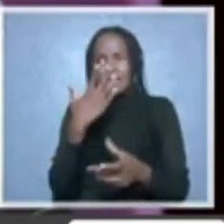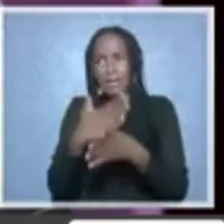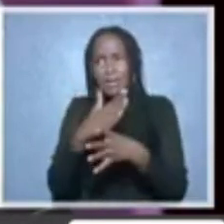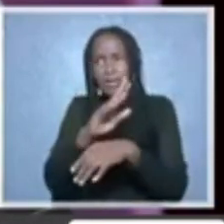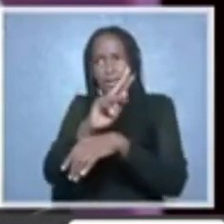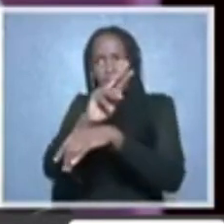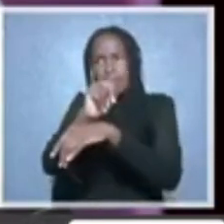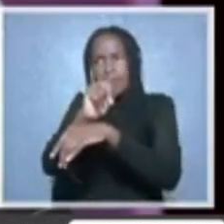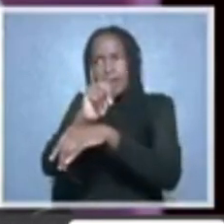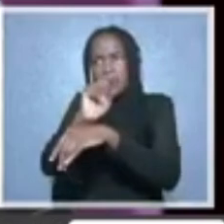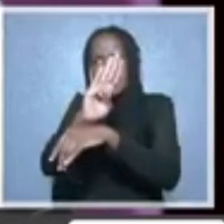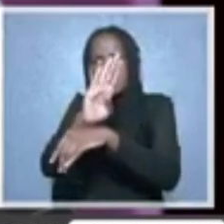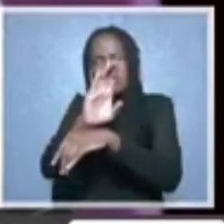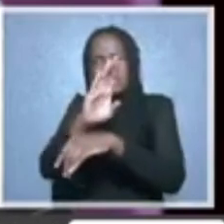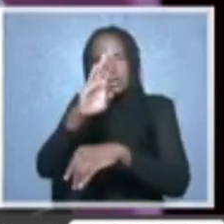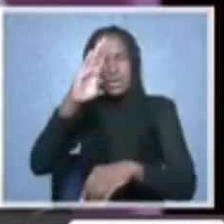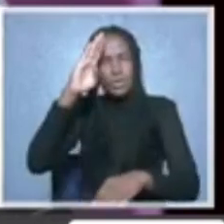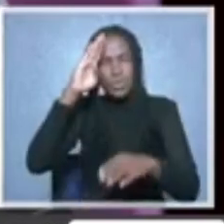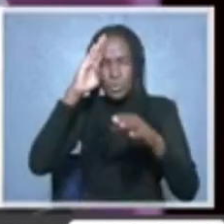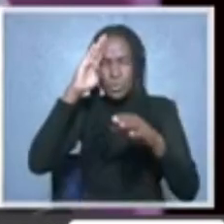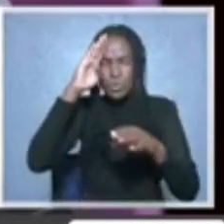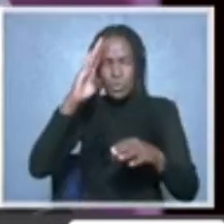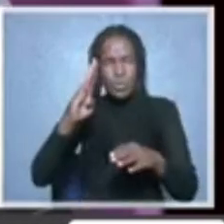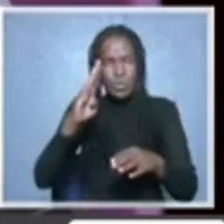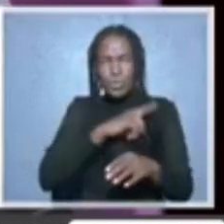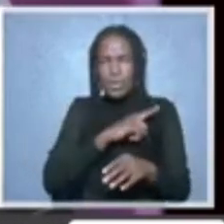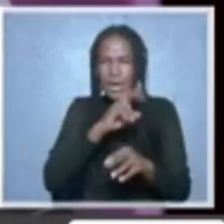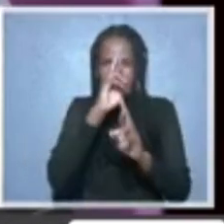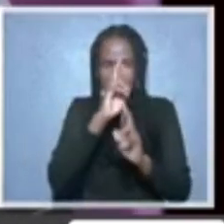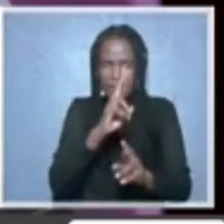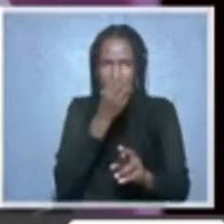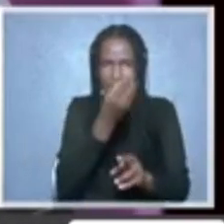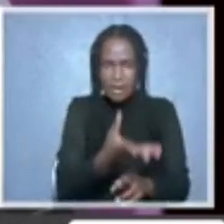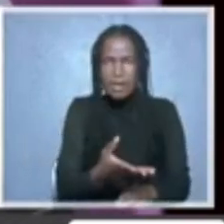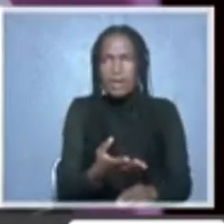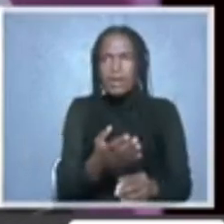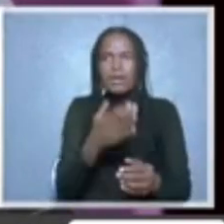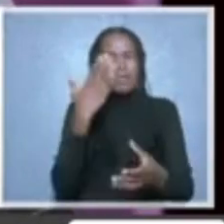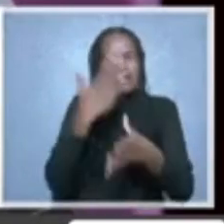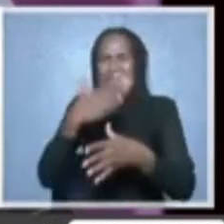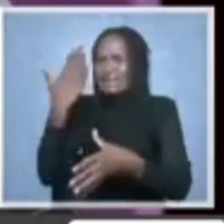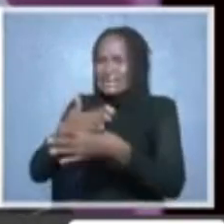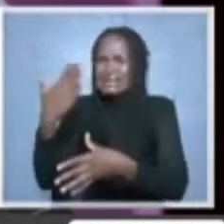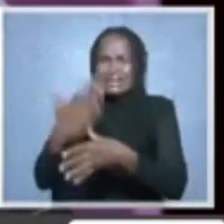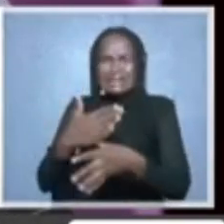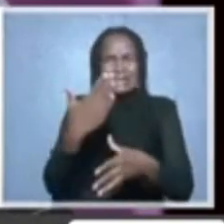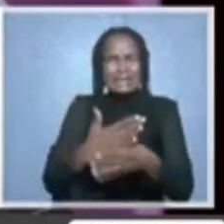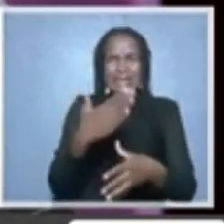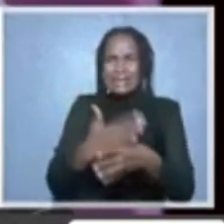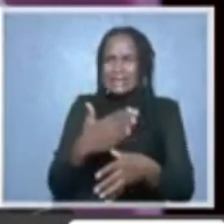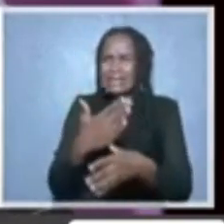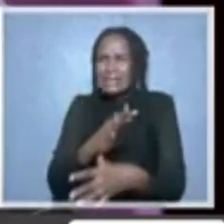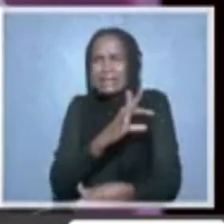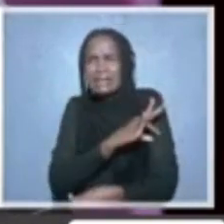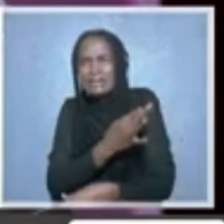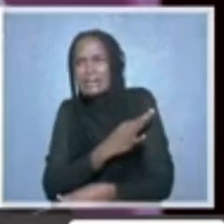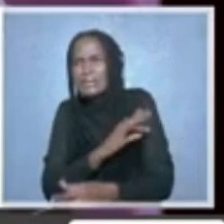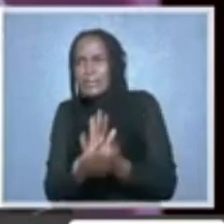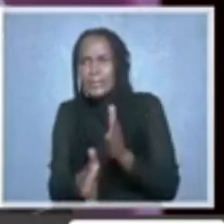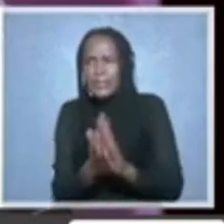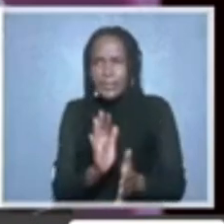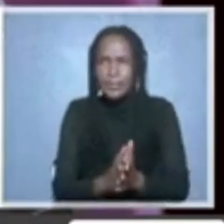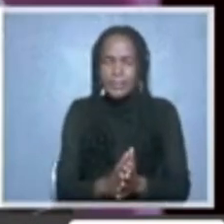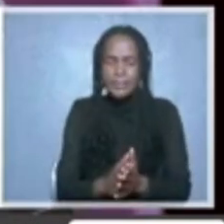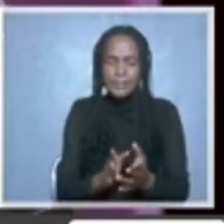beyond the call of duty. And at the same time also recognize the supports that we've been receiving from the